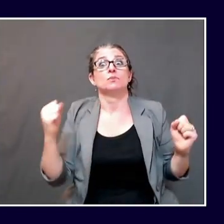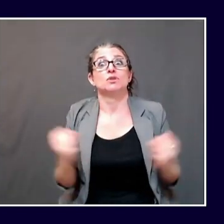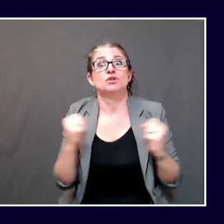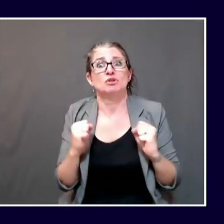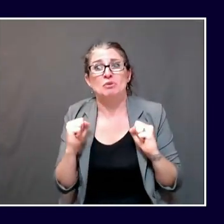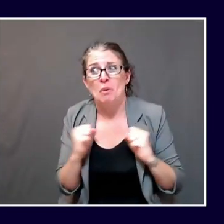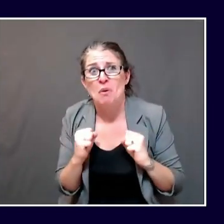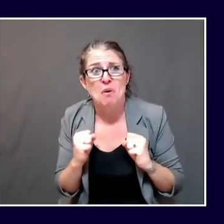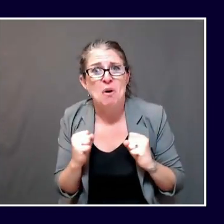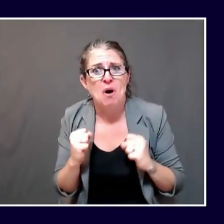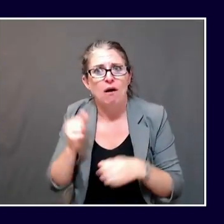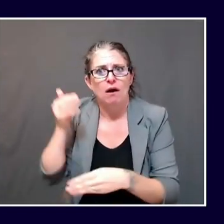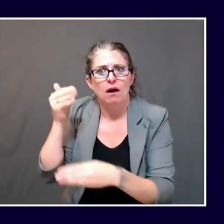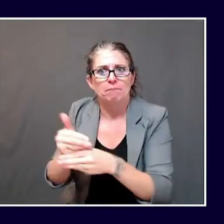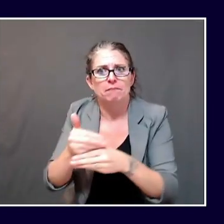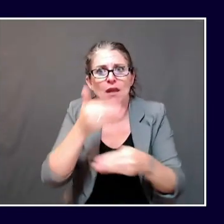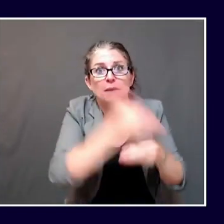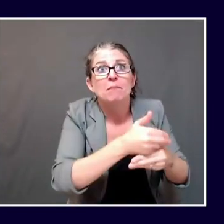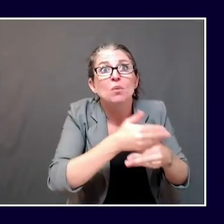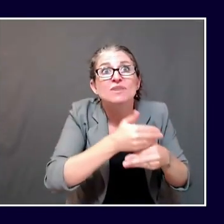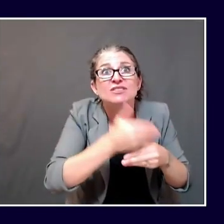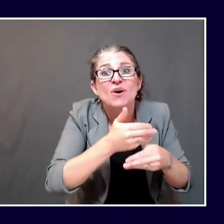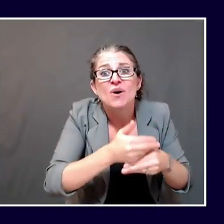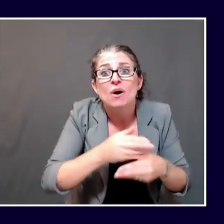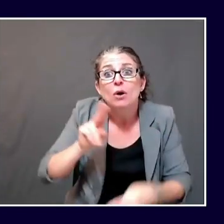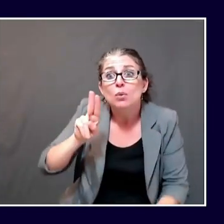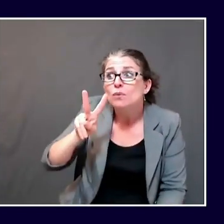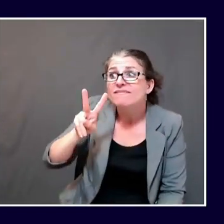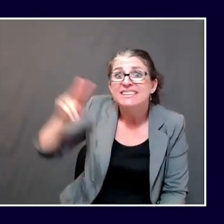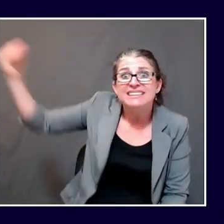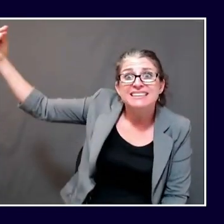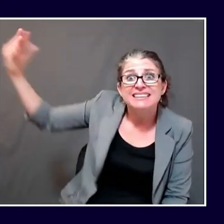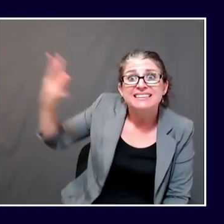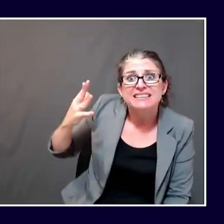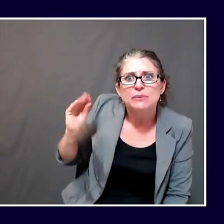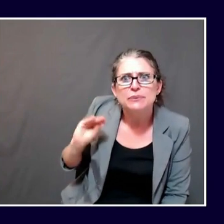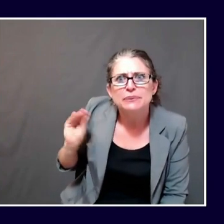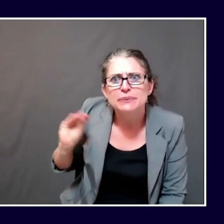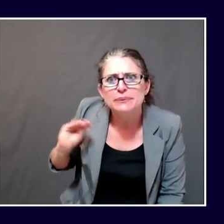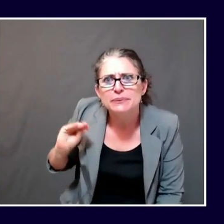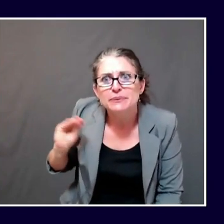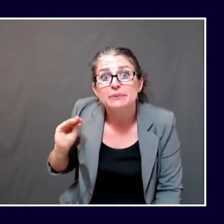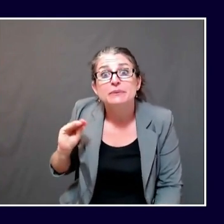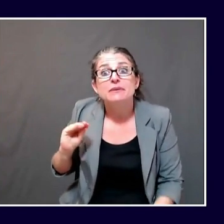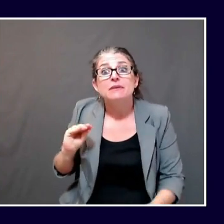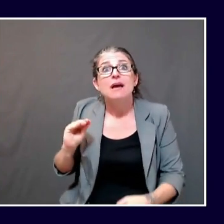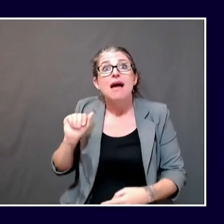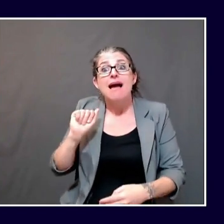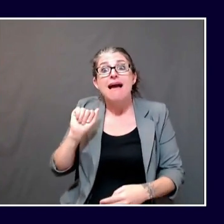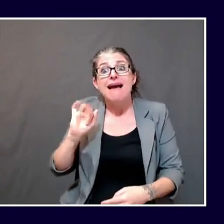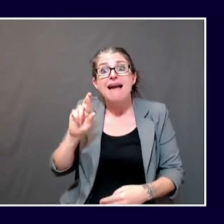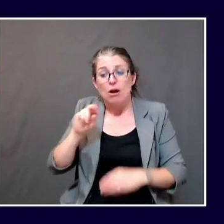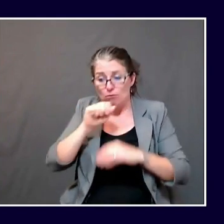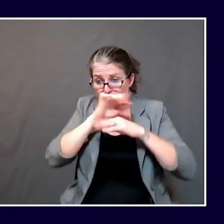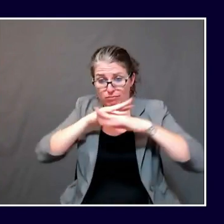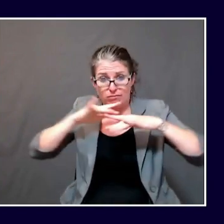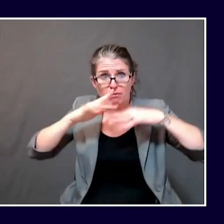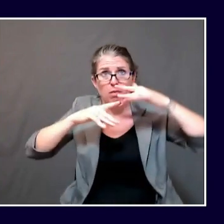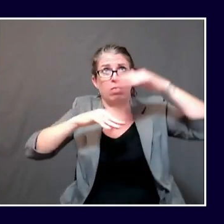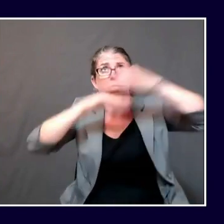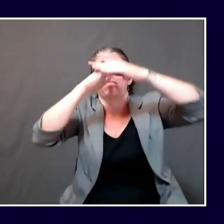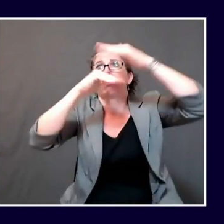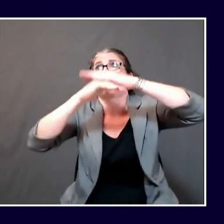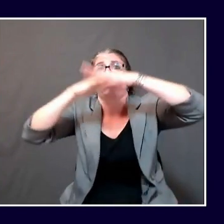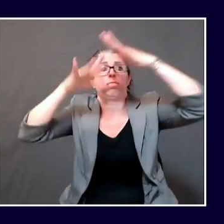that circulation and ventilation. That means there's a higher risk of both COVID-19 as well